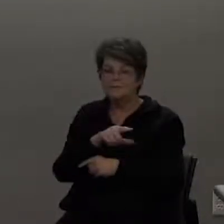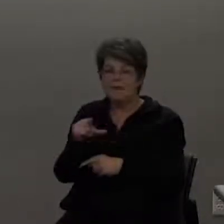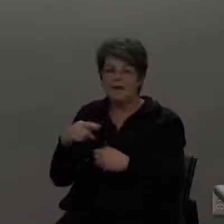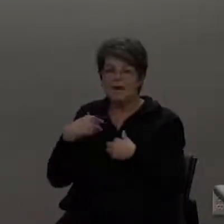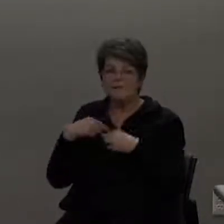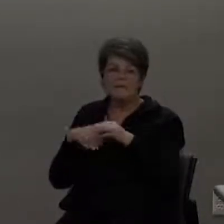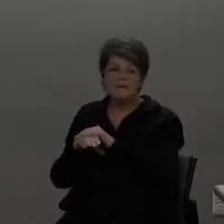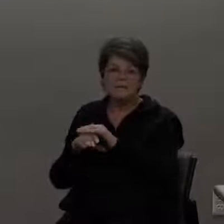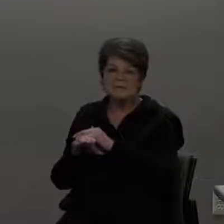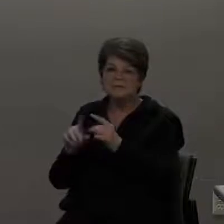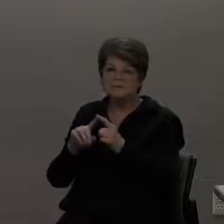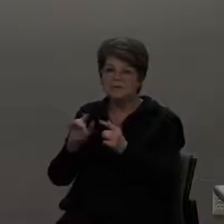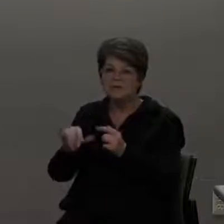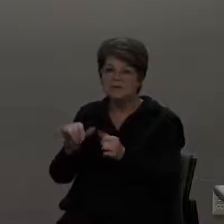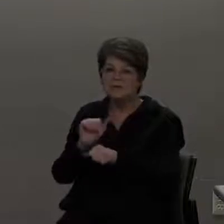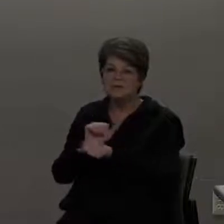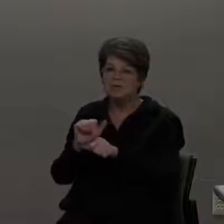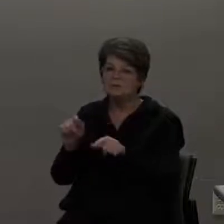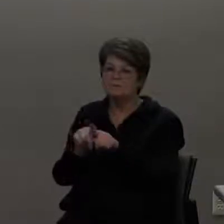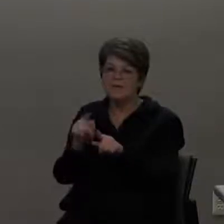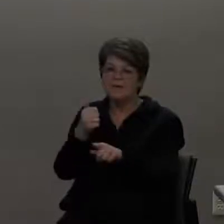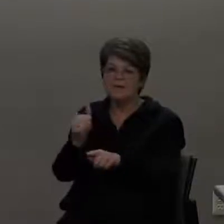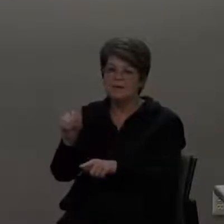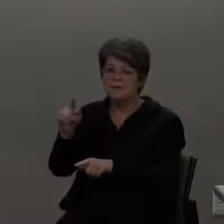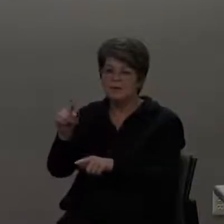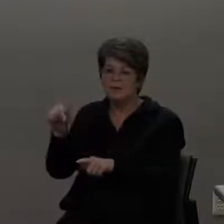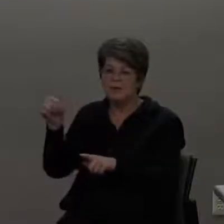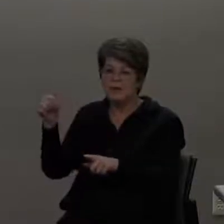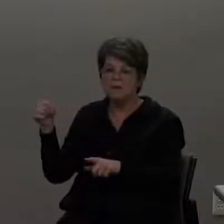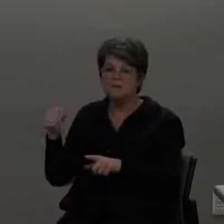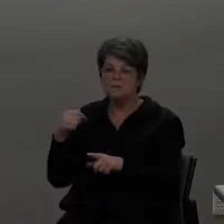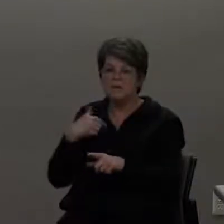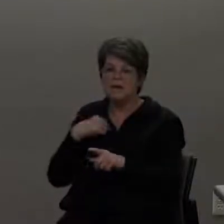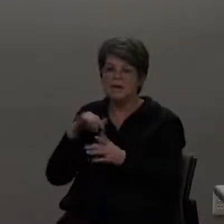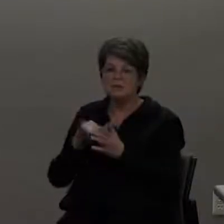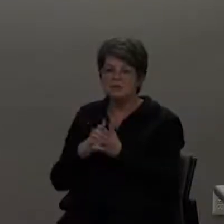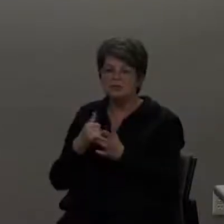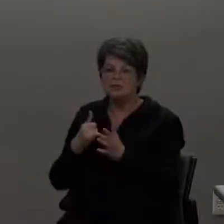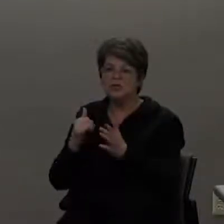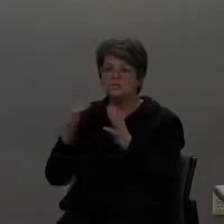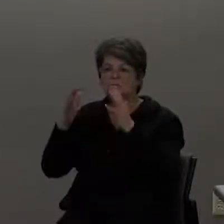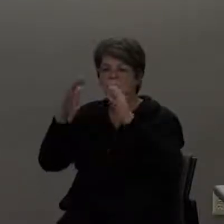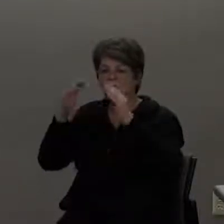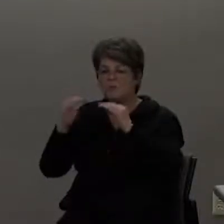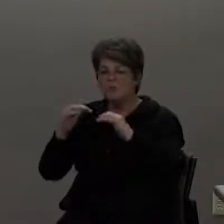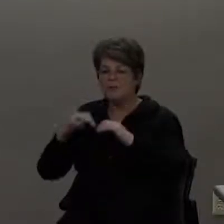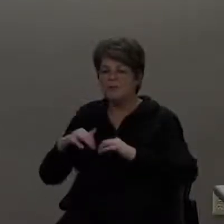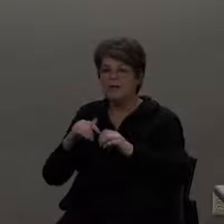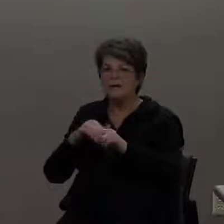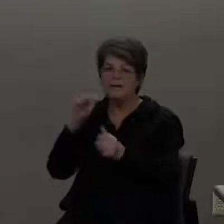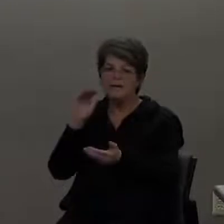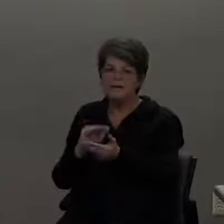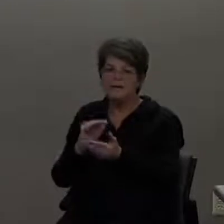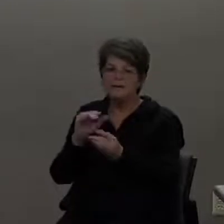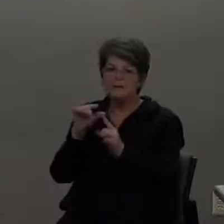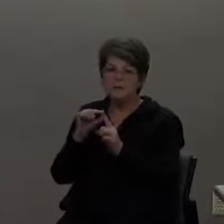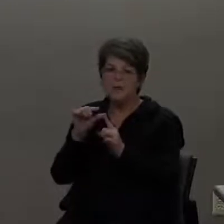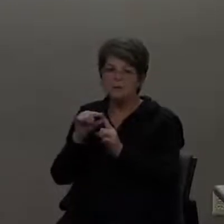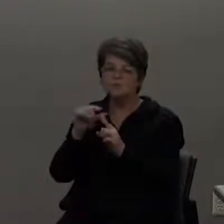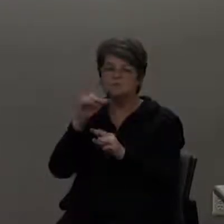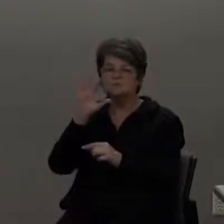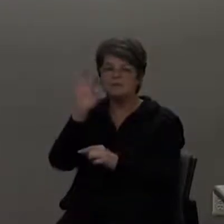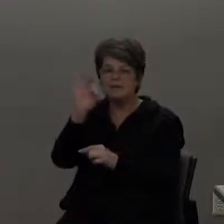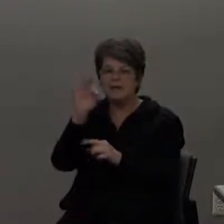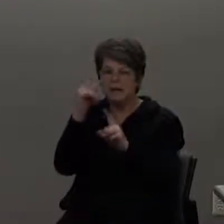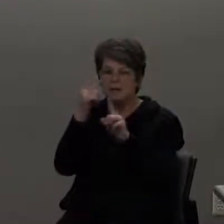they have access to that job just like anybody else does. So I'm distilling down in fewer words the 9 goals. And so